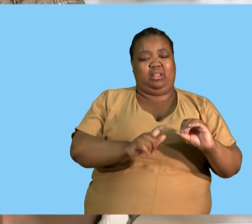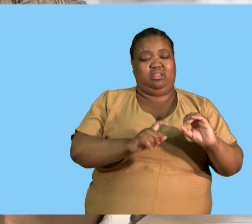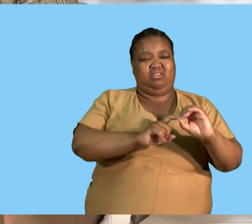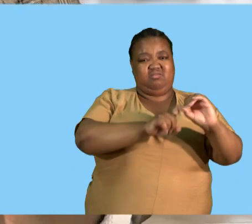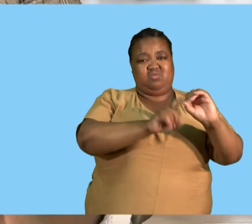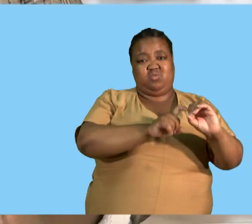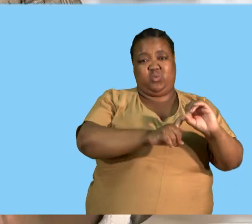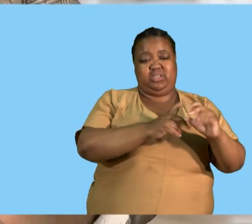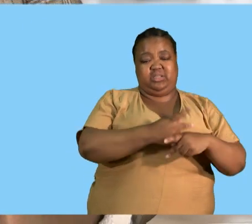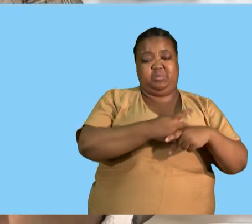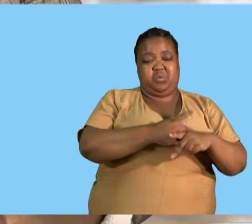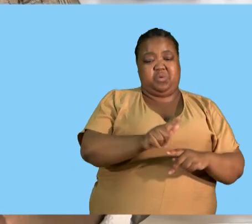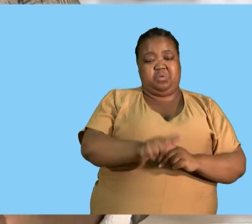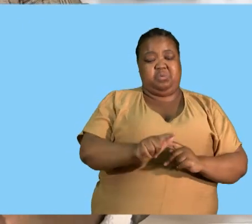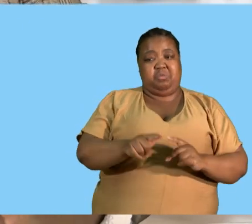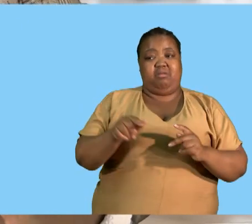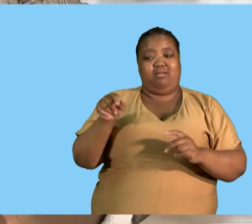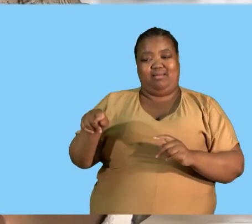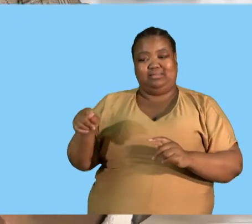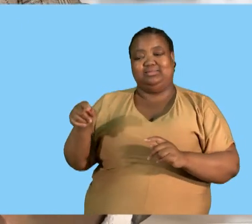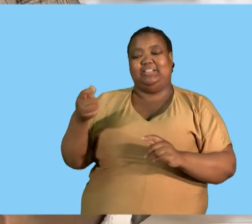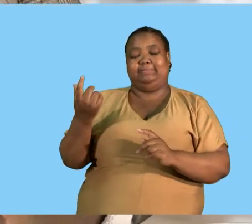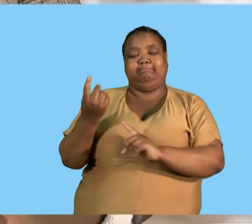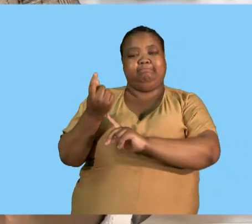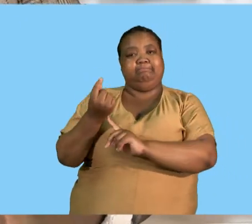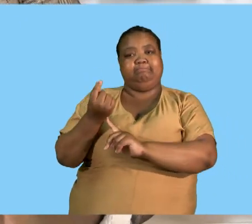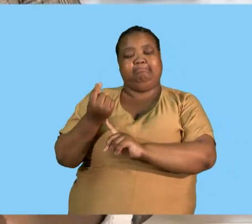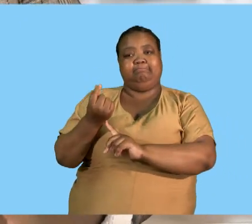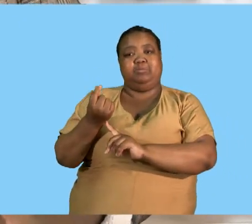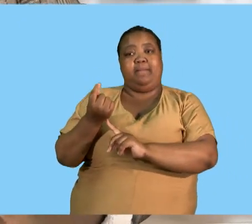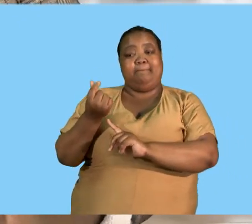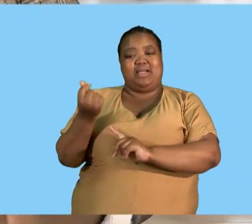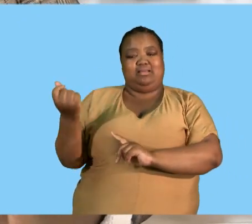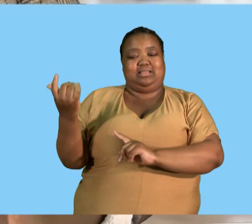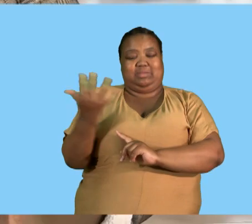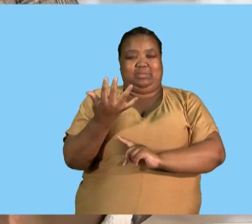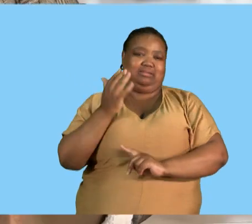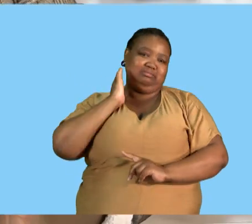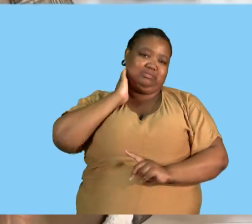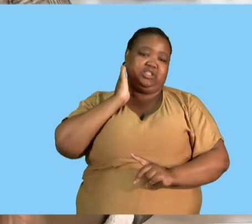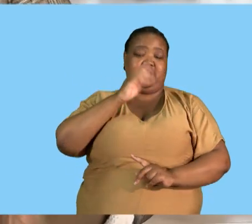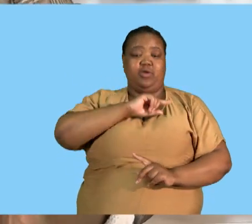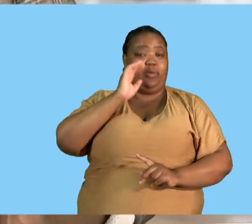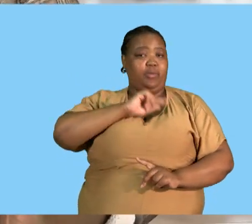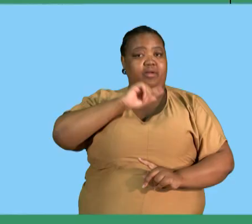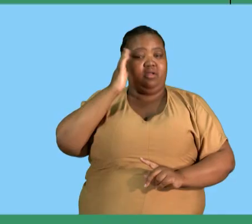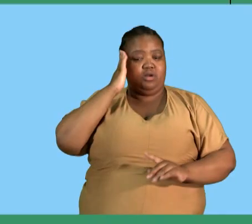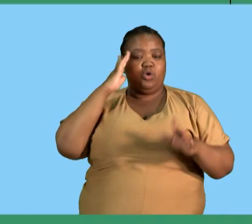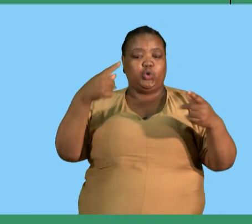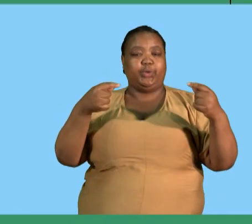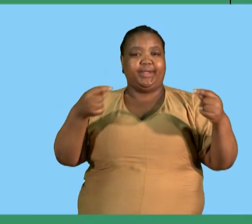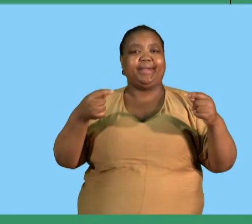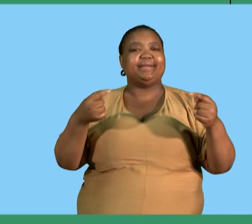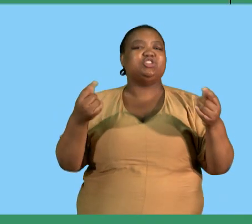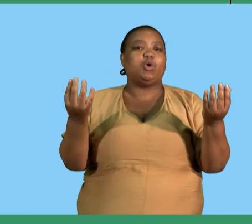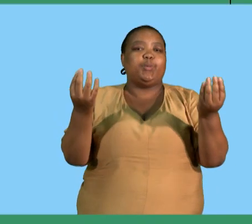that product is very scarce in the rural area. Therefore, you're charging higher for that good or for that product. Businesses may